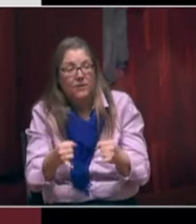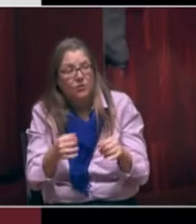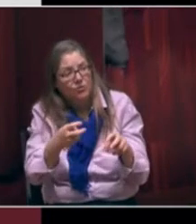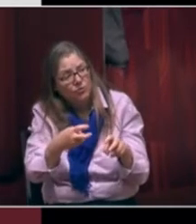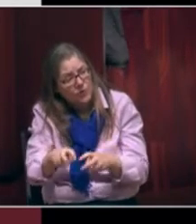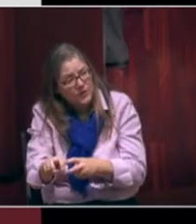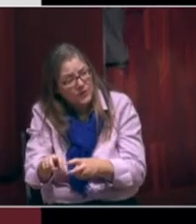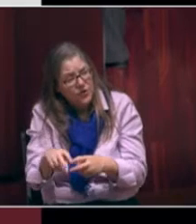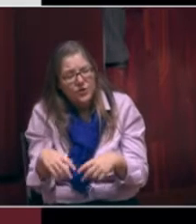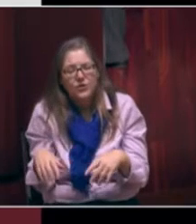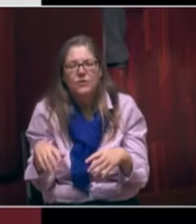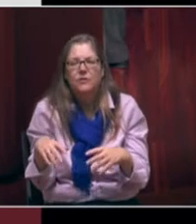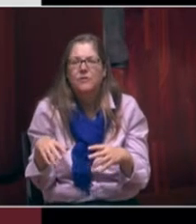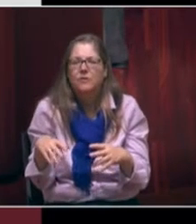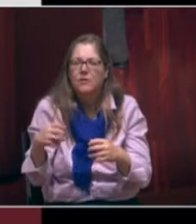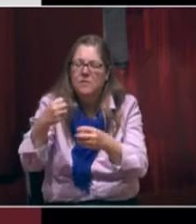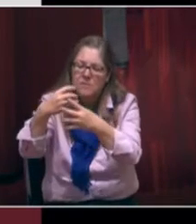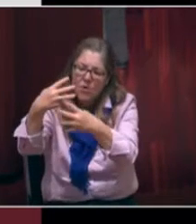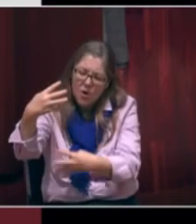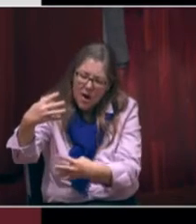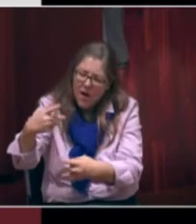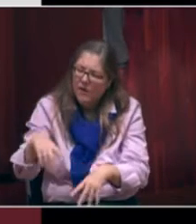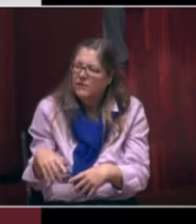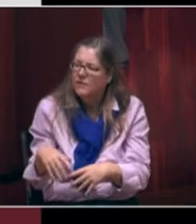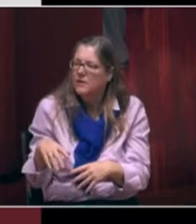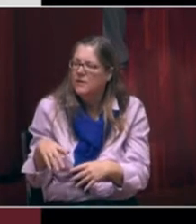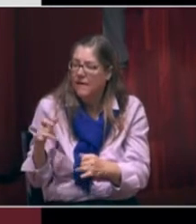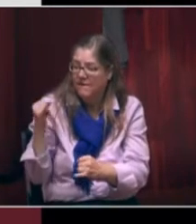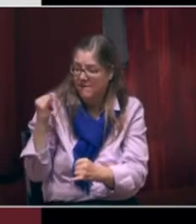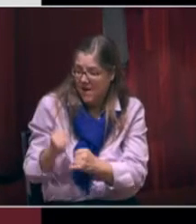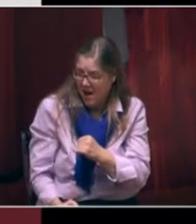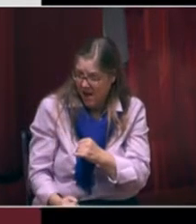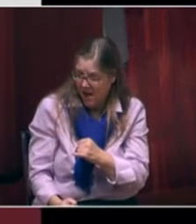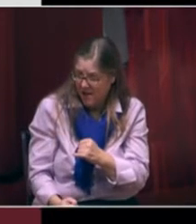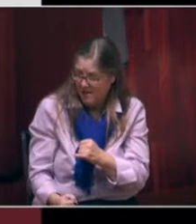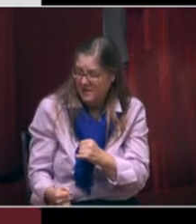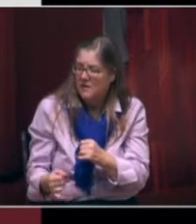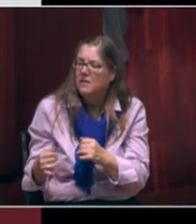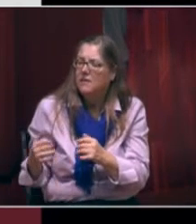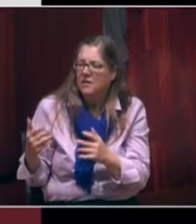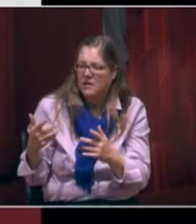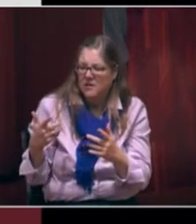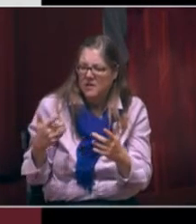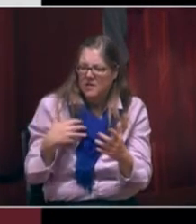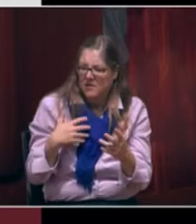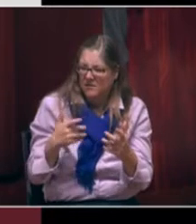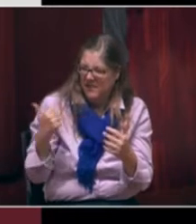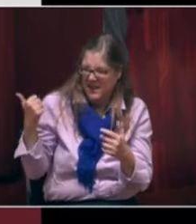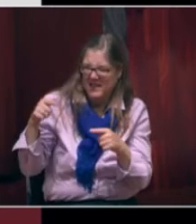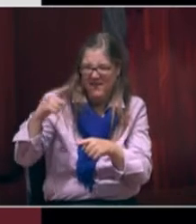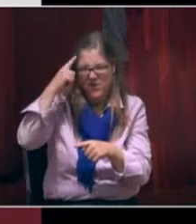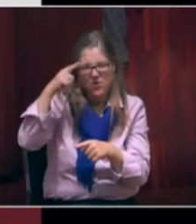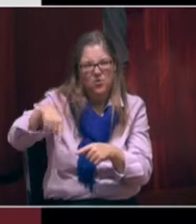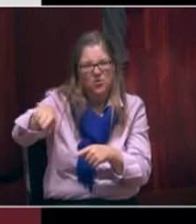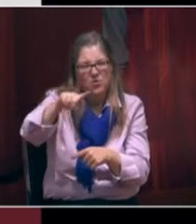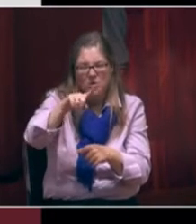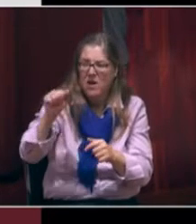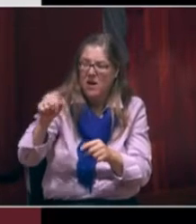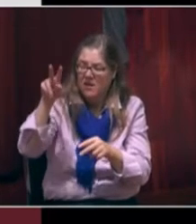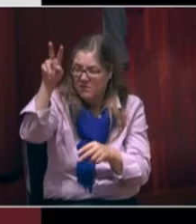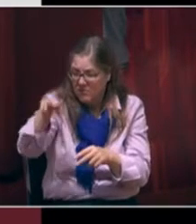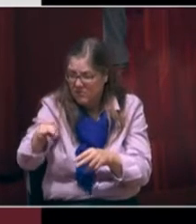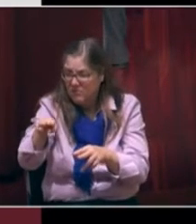pull down. It's a notification finalized. We put it out there for you. If you're the agency, you can either pull that down and concur